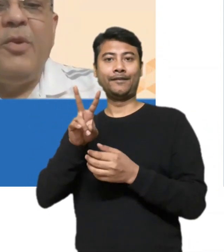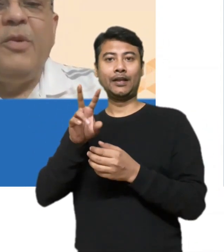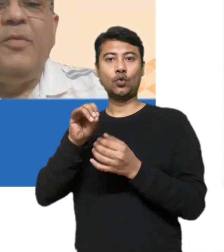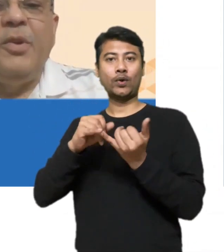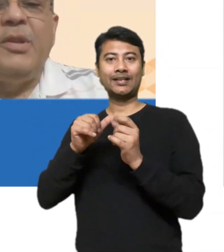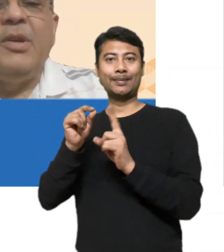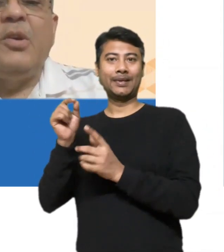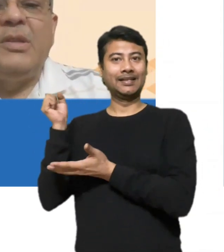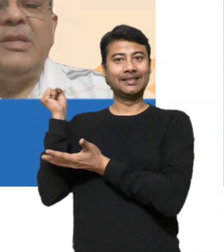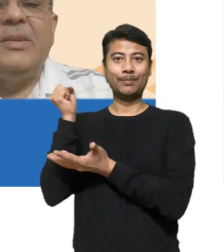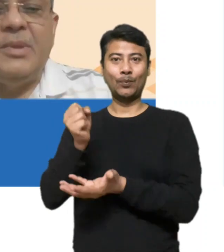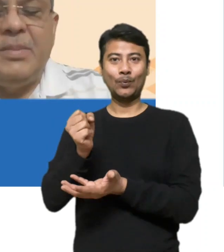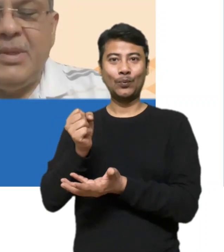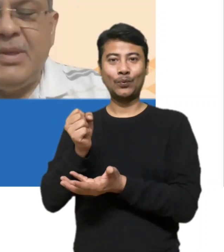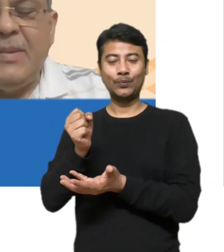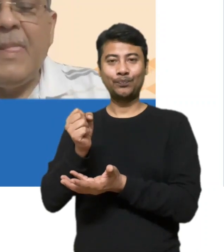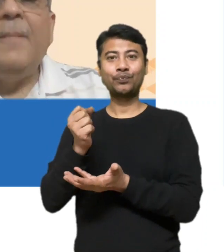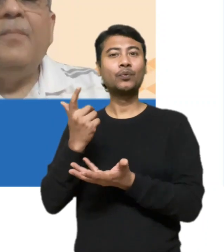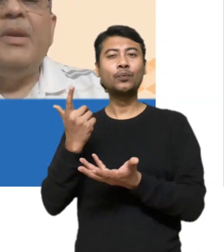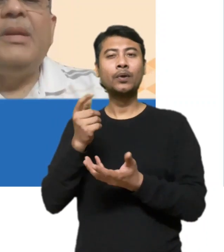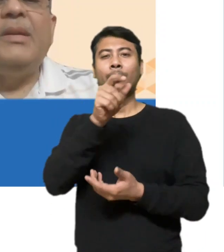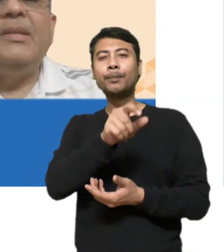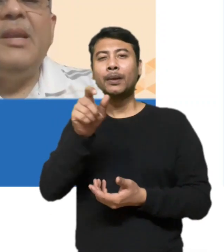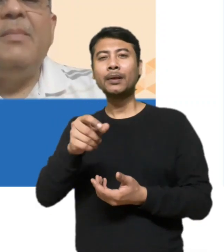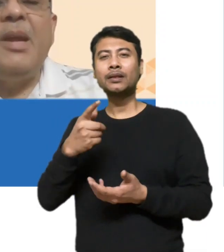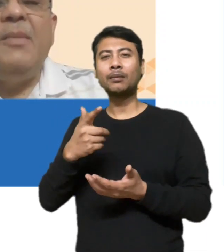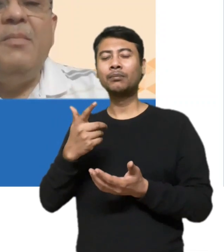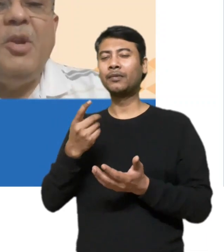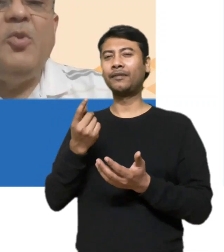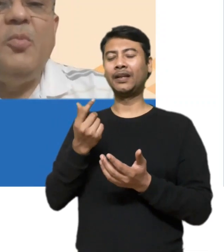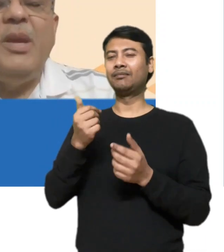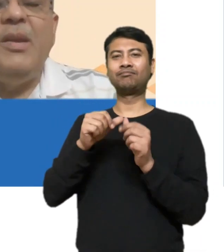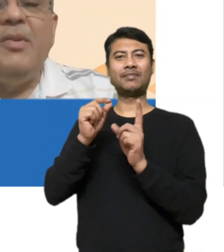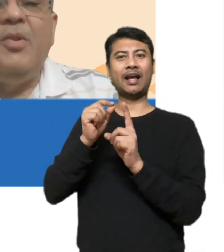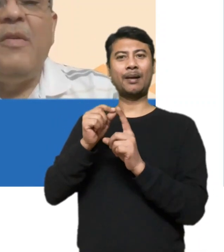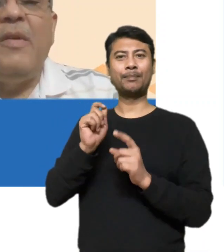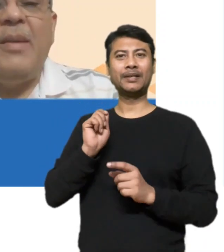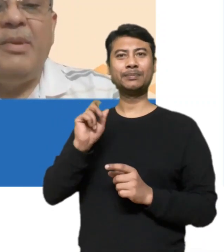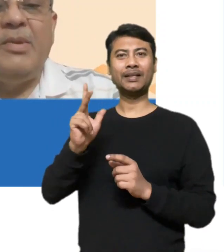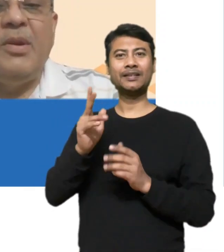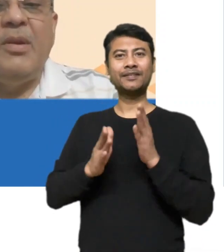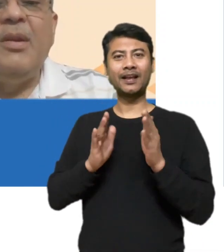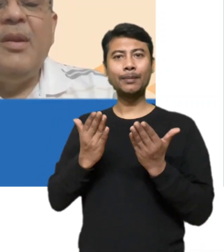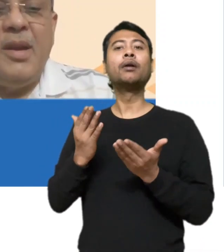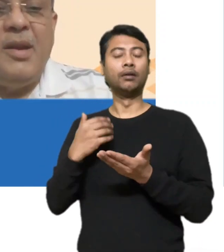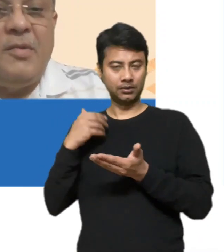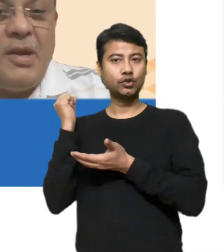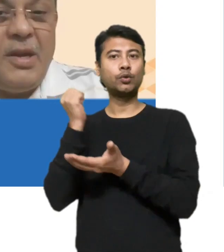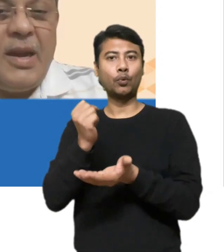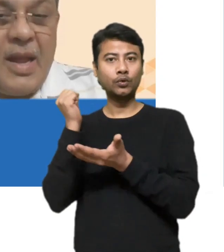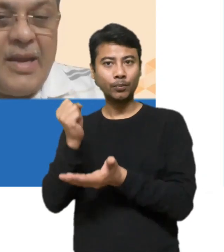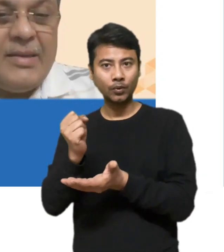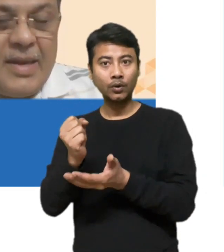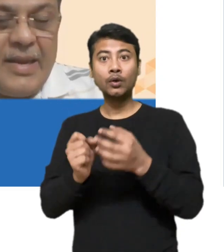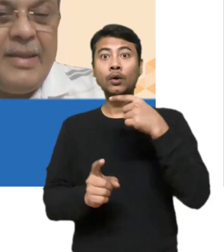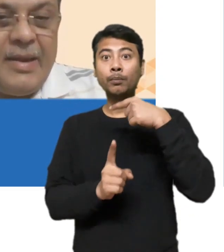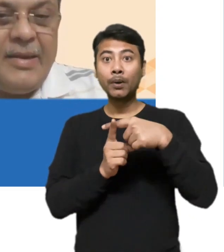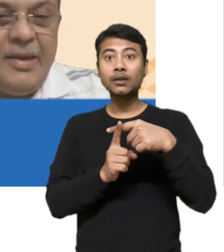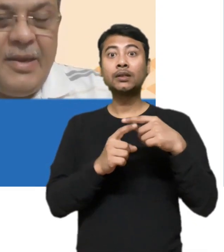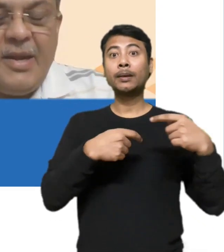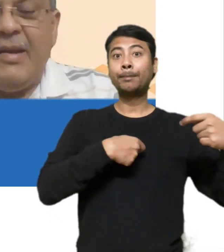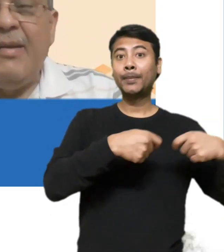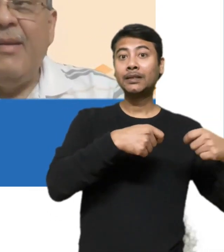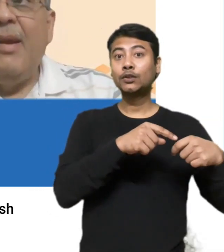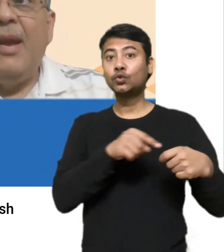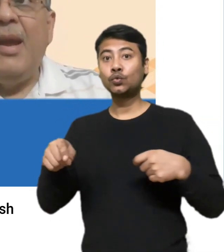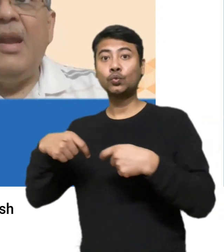cannot afford for the costly subscription. But Yeah, at the same time, B2B, you have Amazon and 20 clients like that